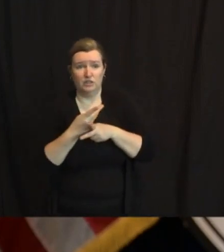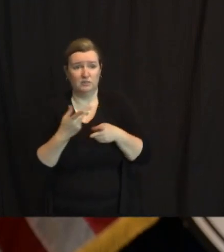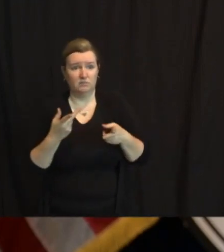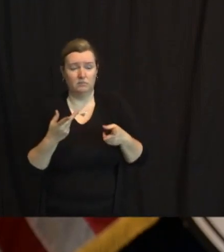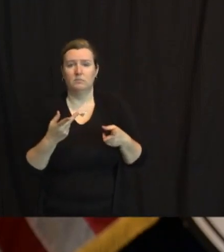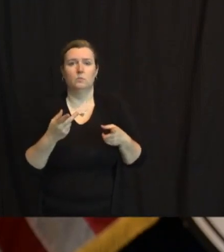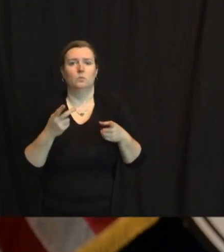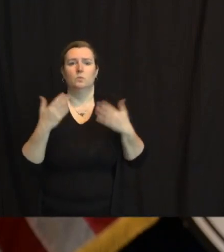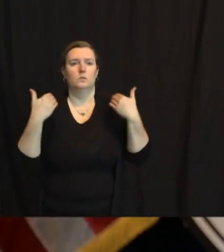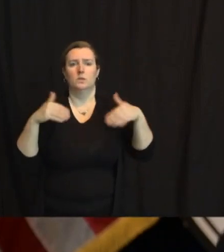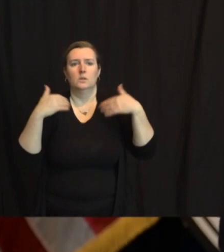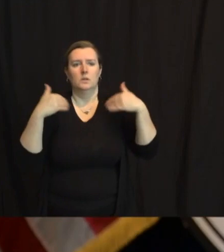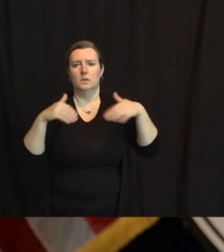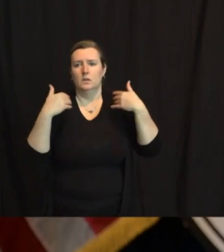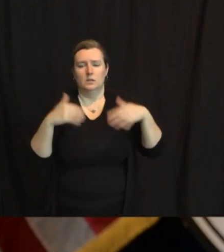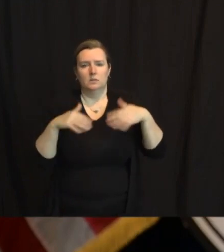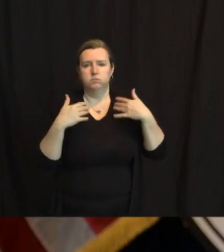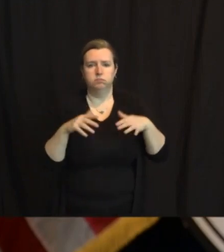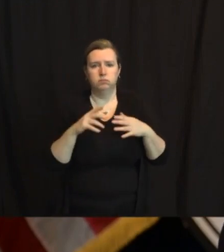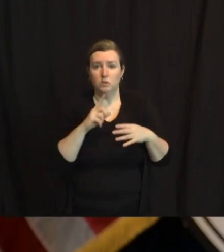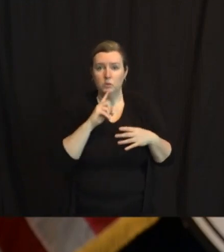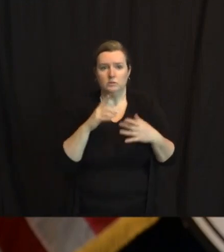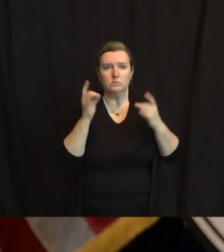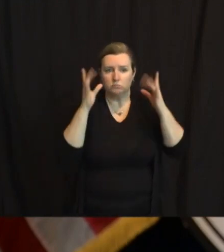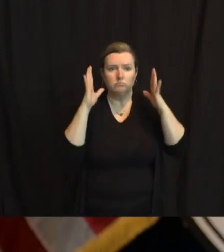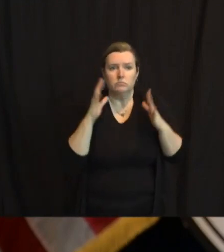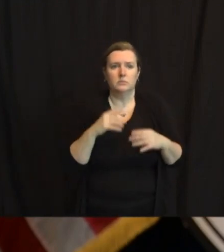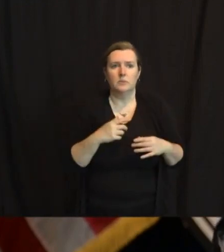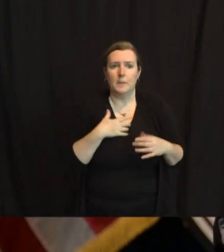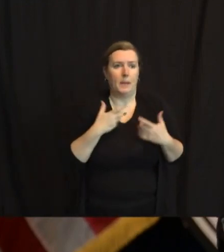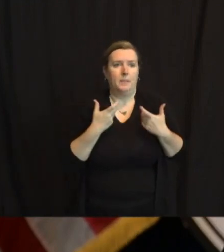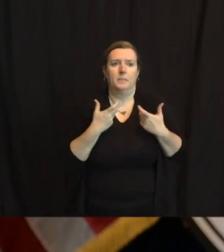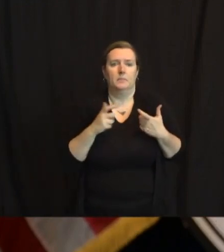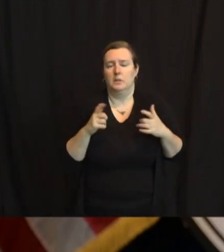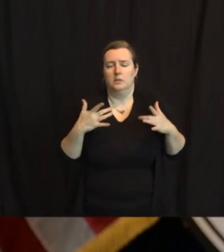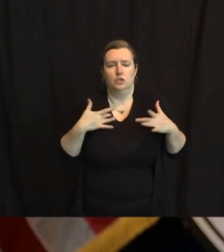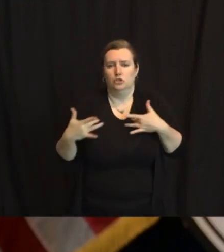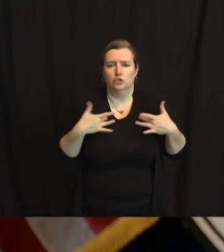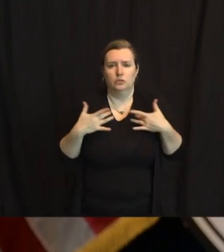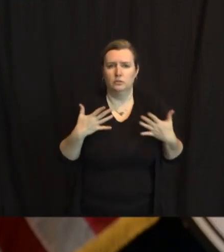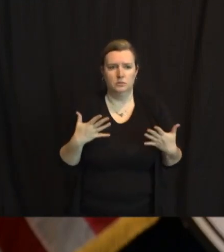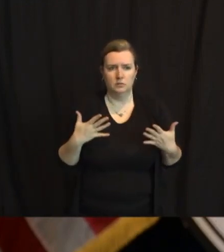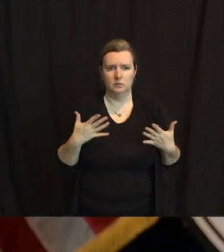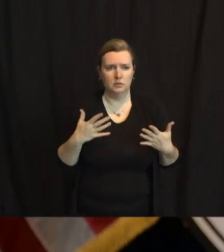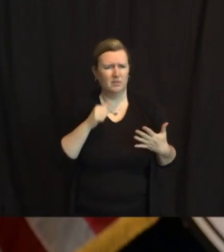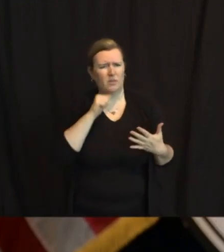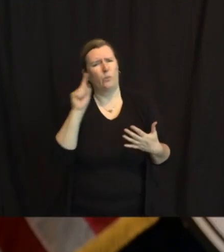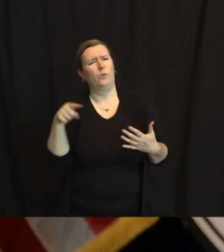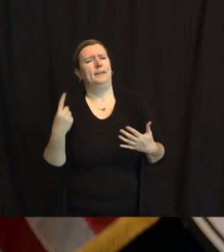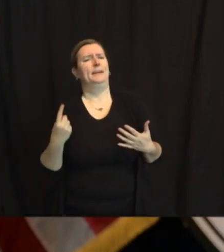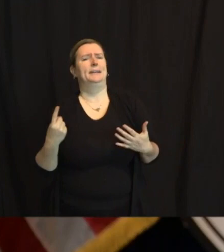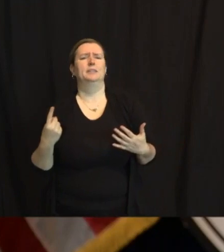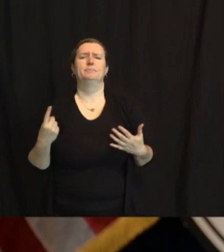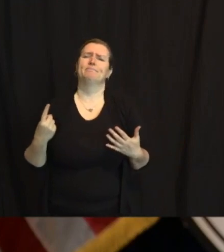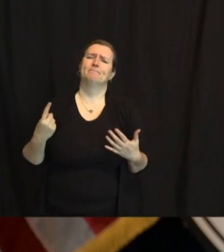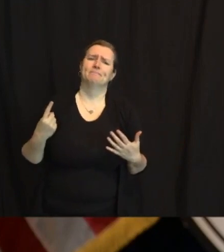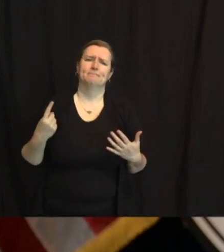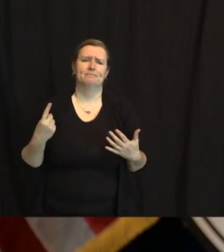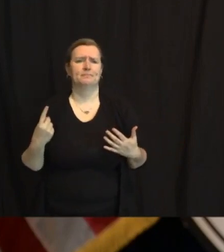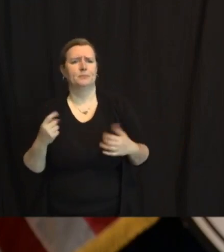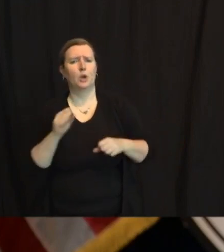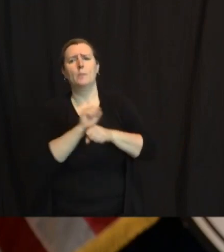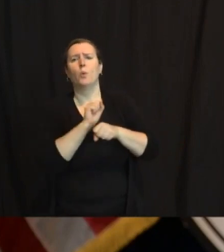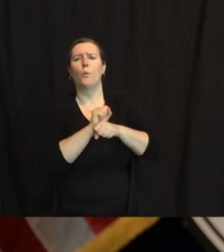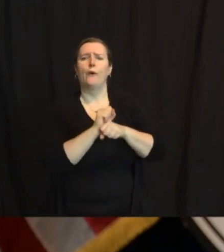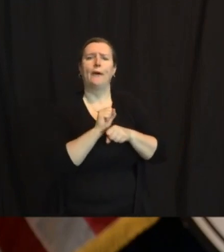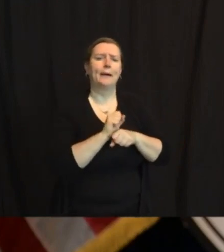time in our state and our country. That's my bigger worry. Not just for what it'll do to claims and backlogs and